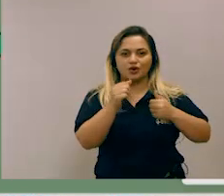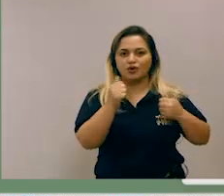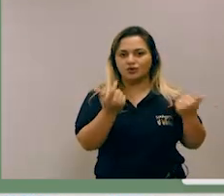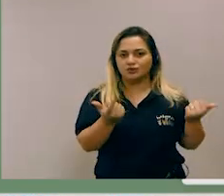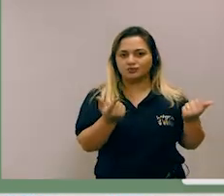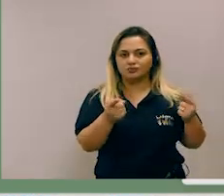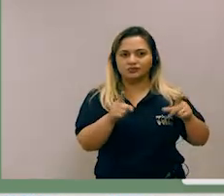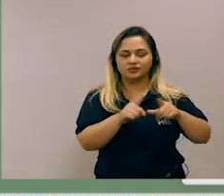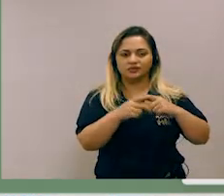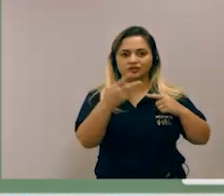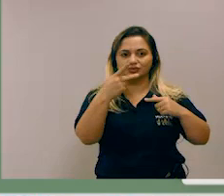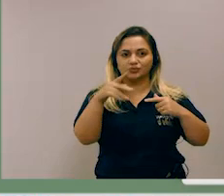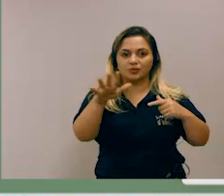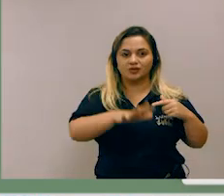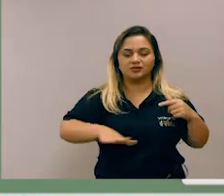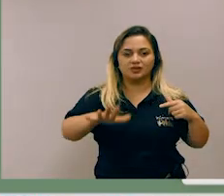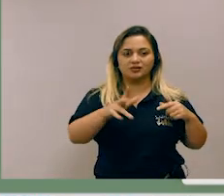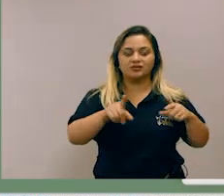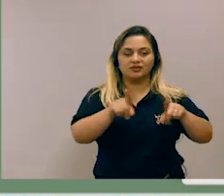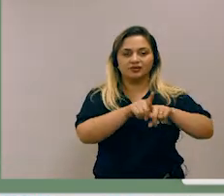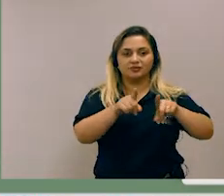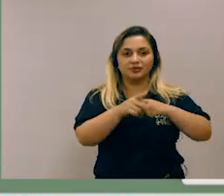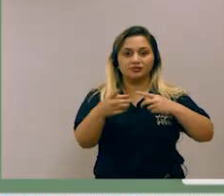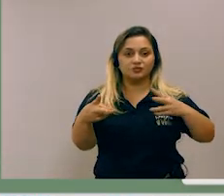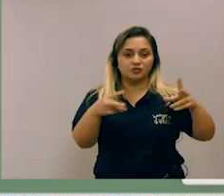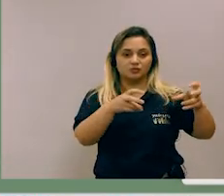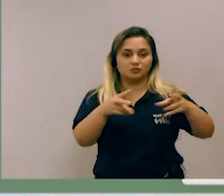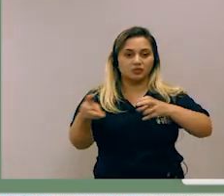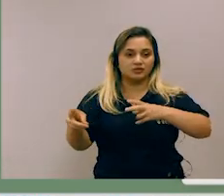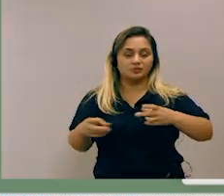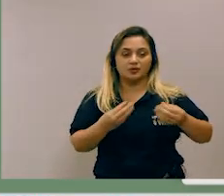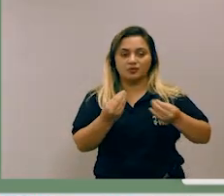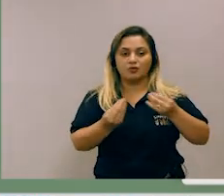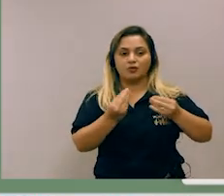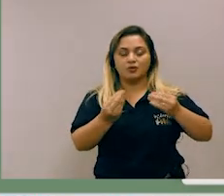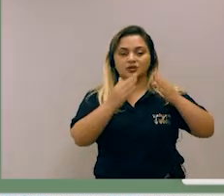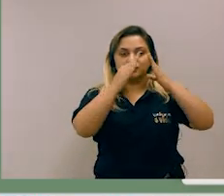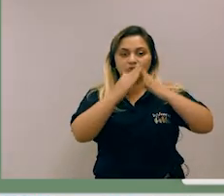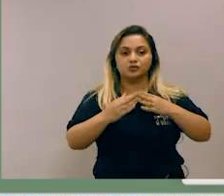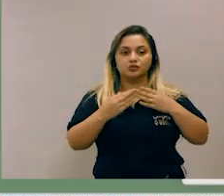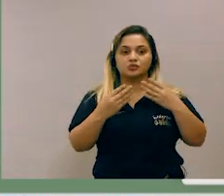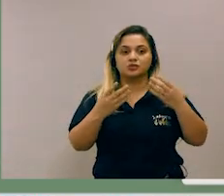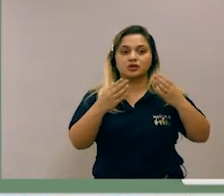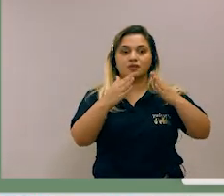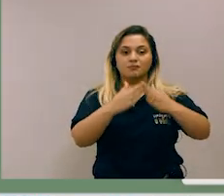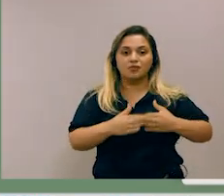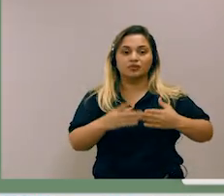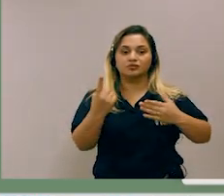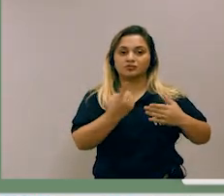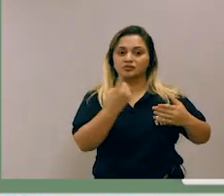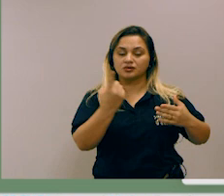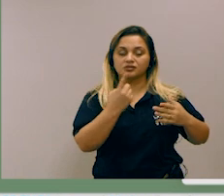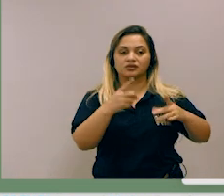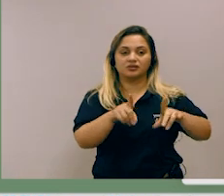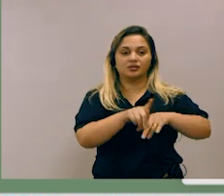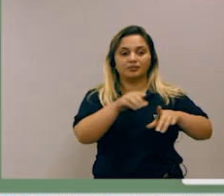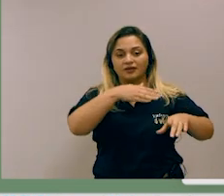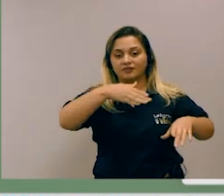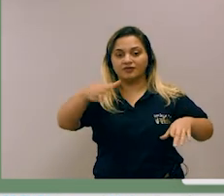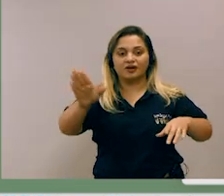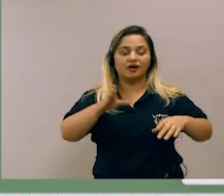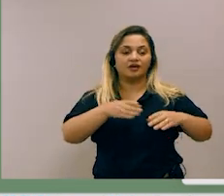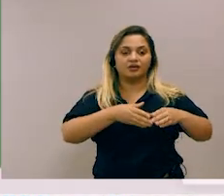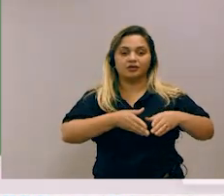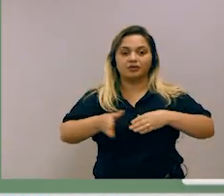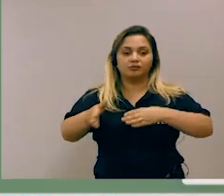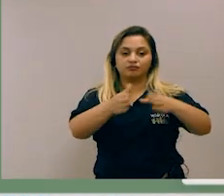next to each other and still commute alone by car. So this analysis gave us a few ways to think about